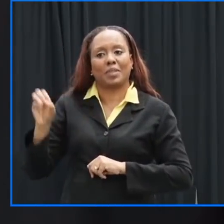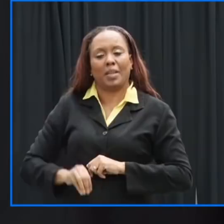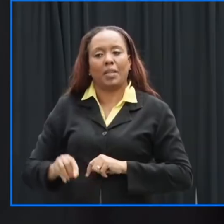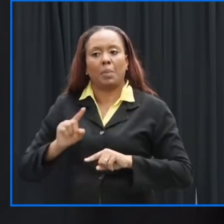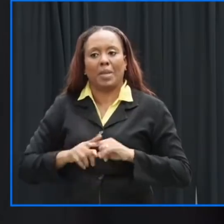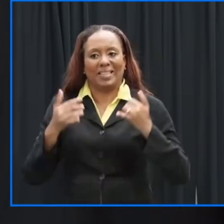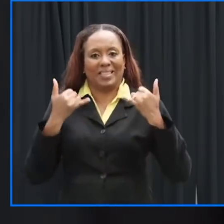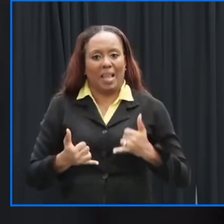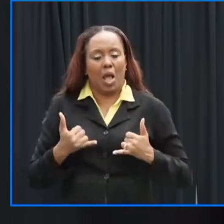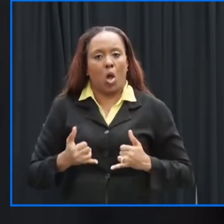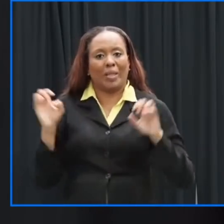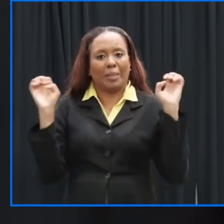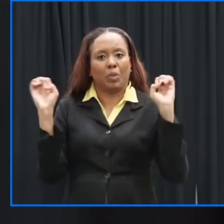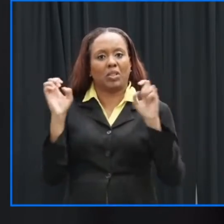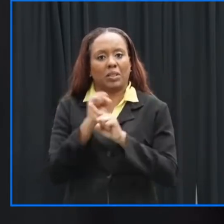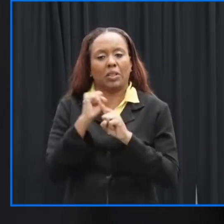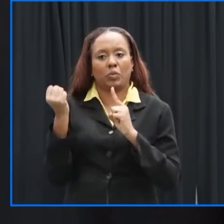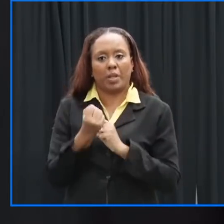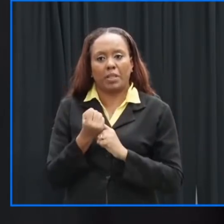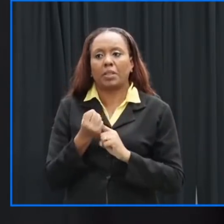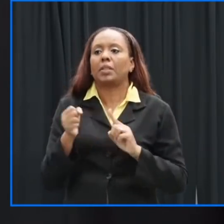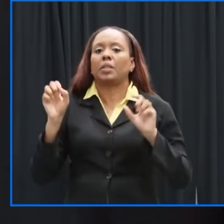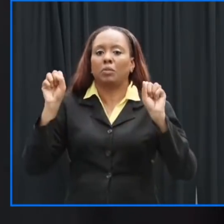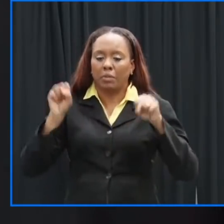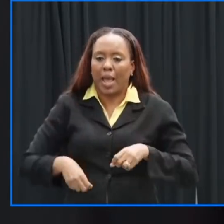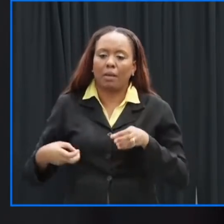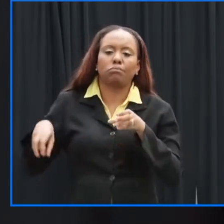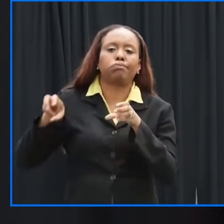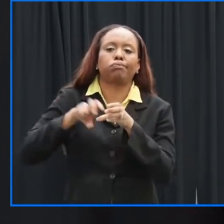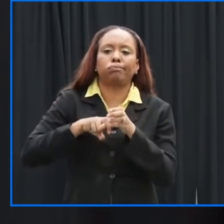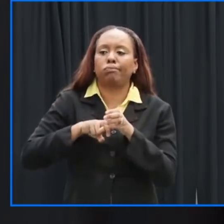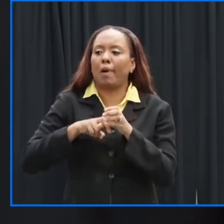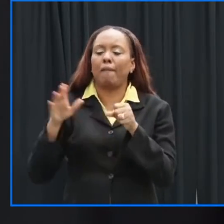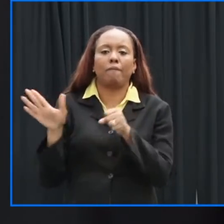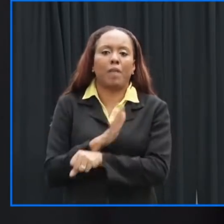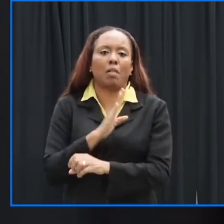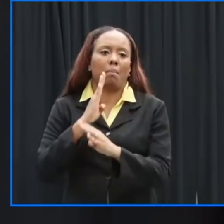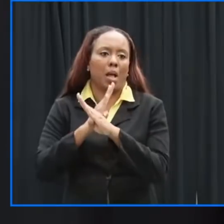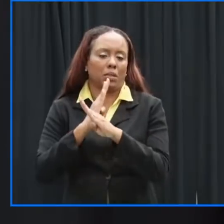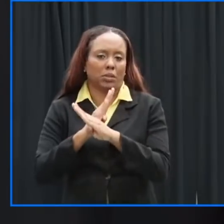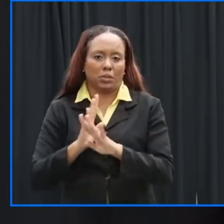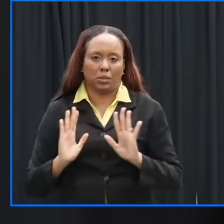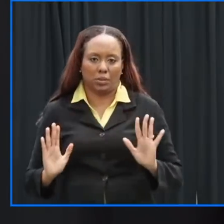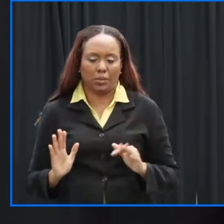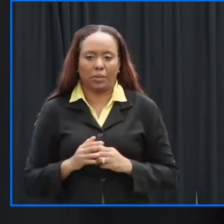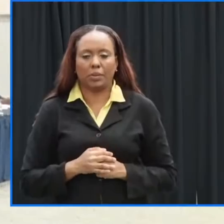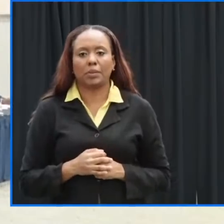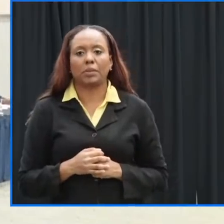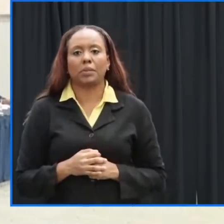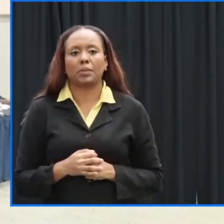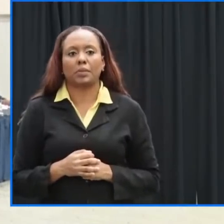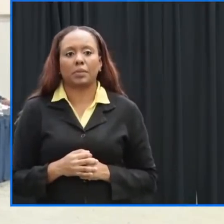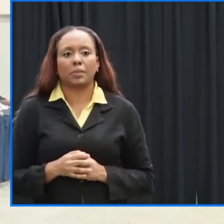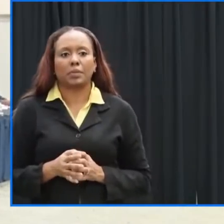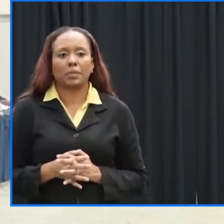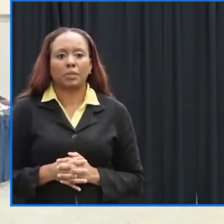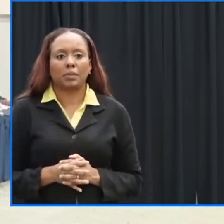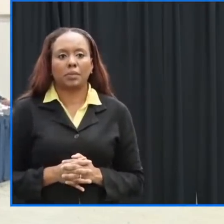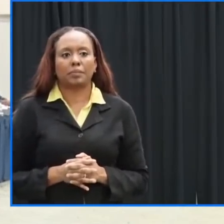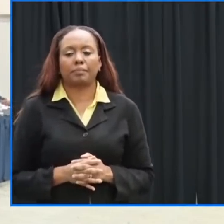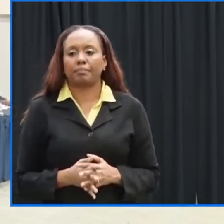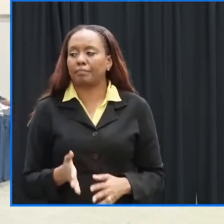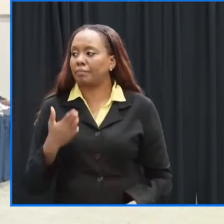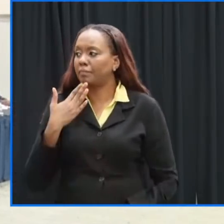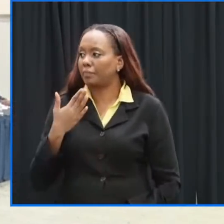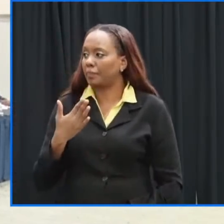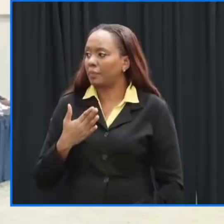we're allowing full capacity tonight, subject to strict compliance with the COVID protocols. Thank you. For